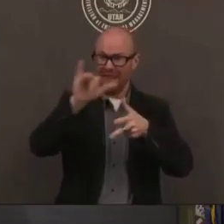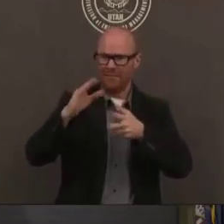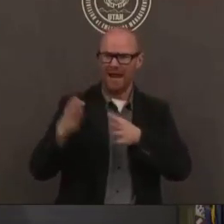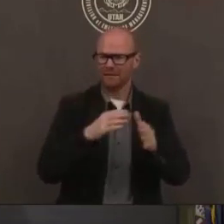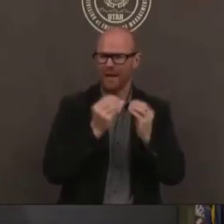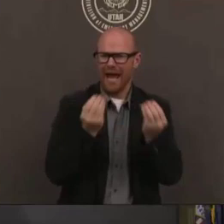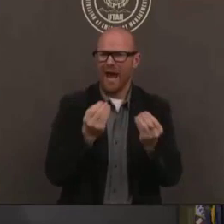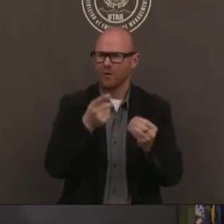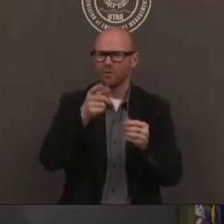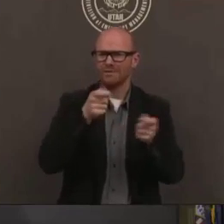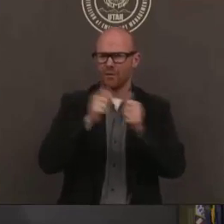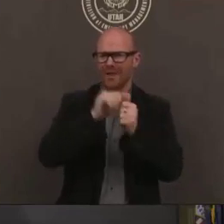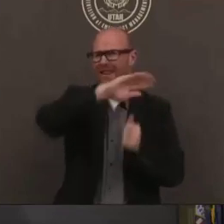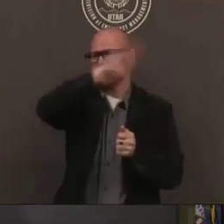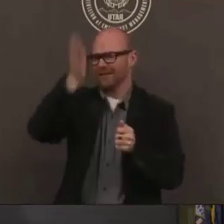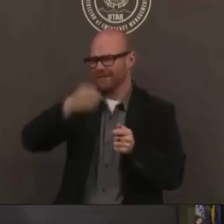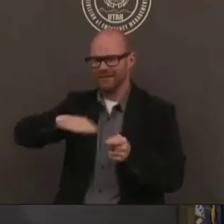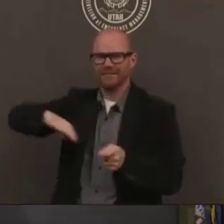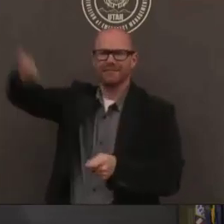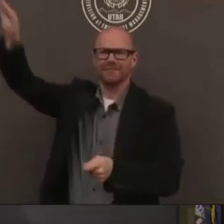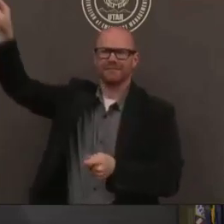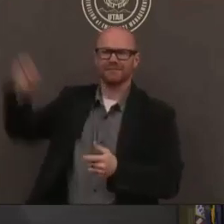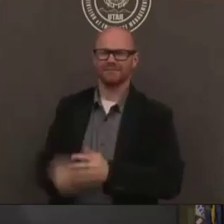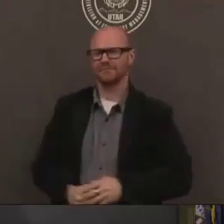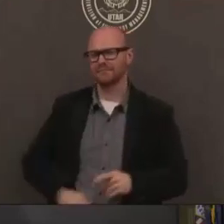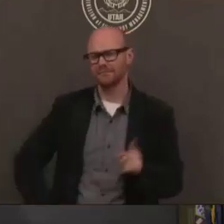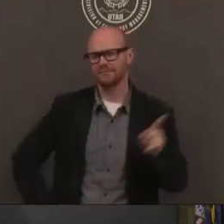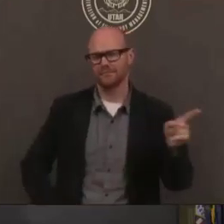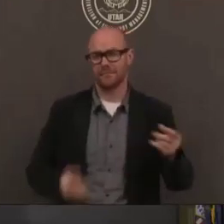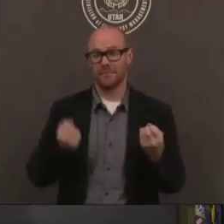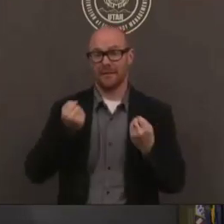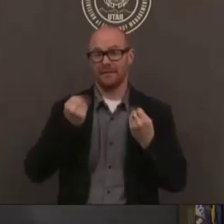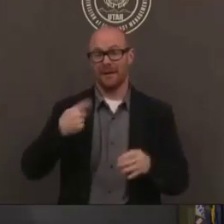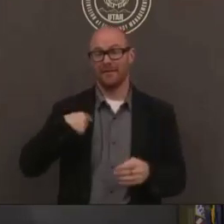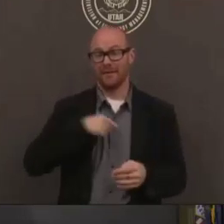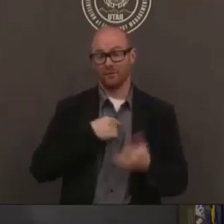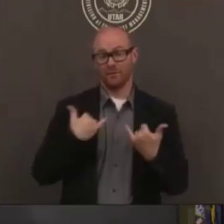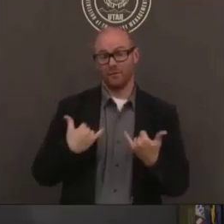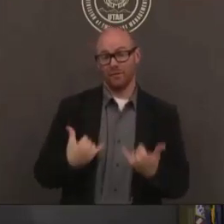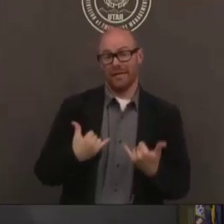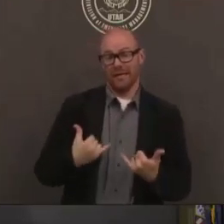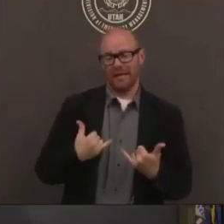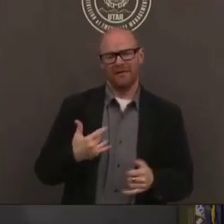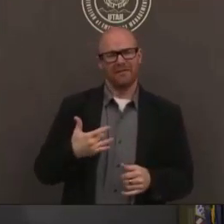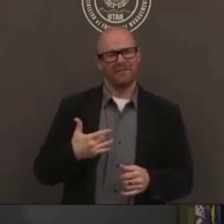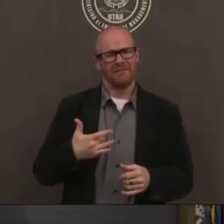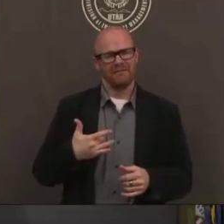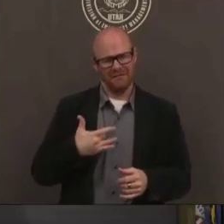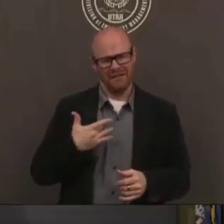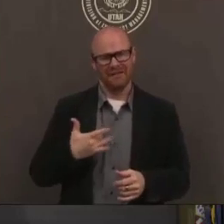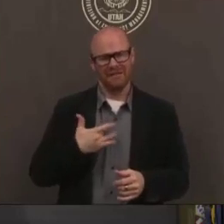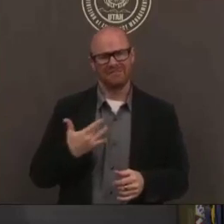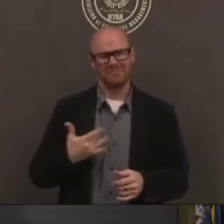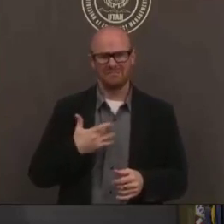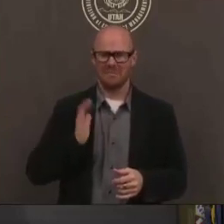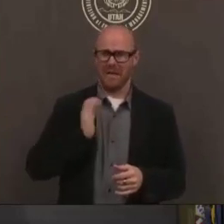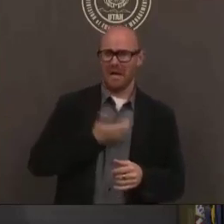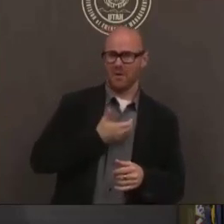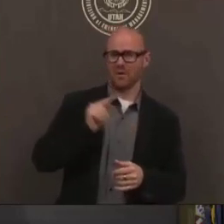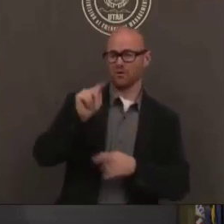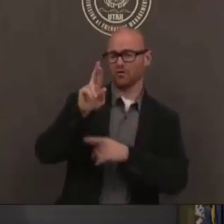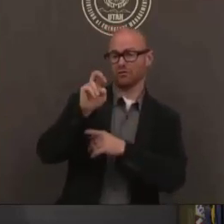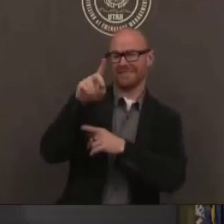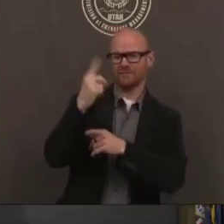that. Well, I think many of us now are, given the hopeful signs that we see in some of these trends,